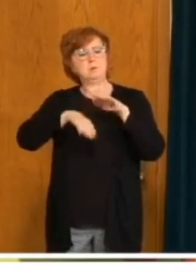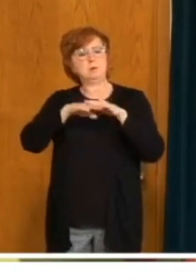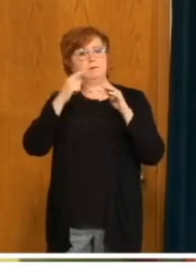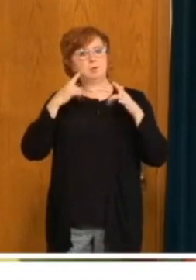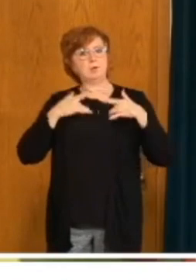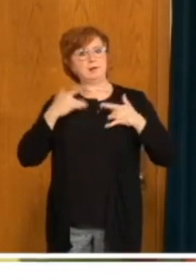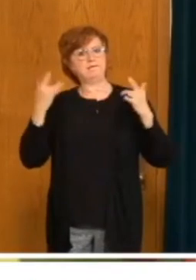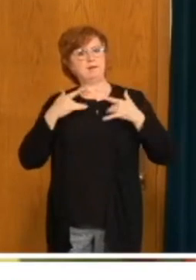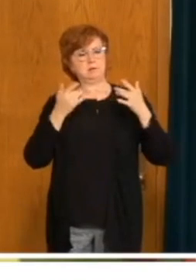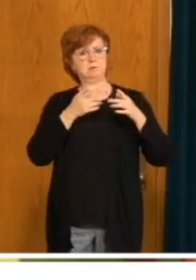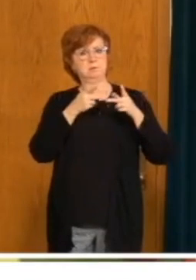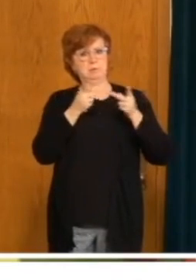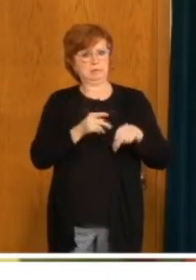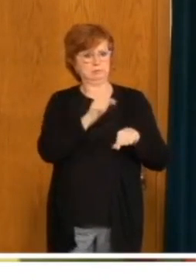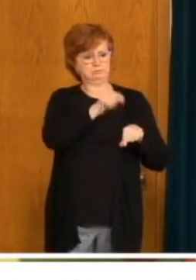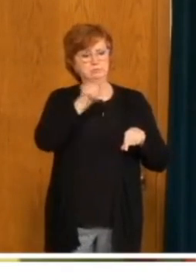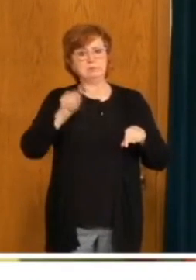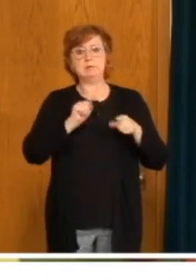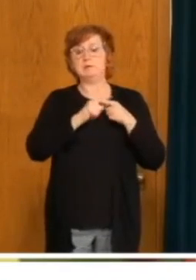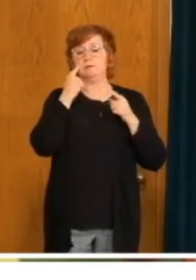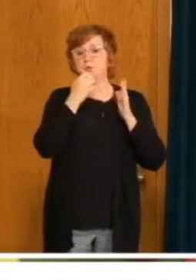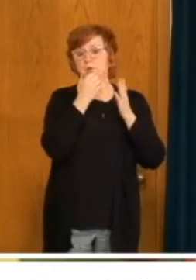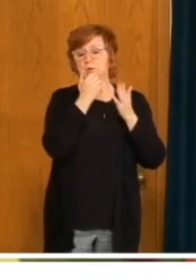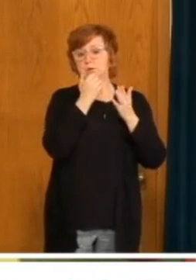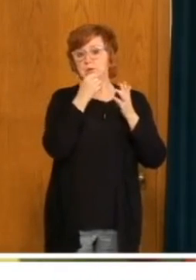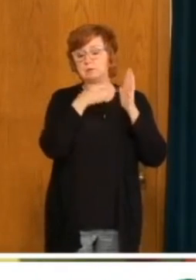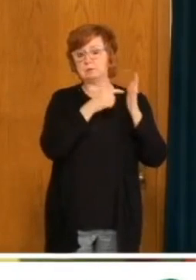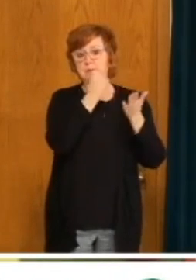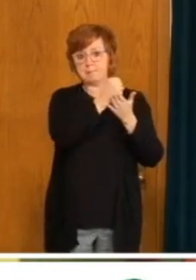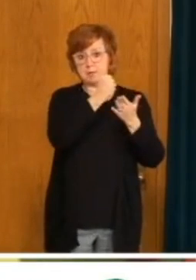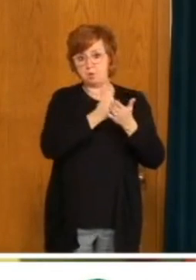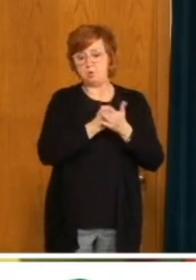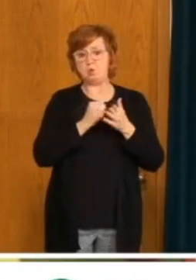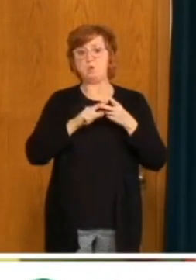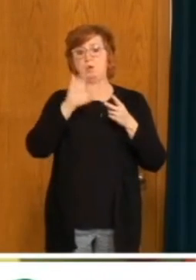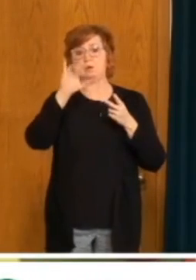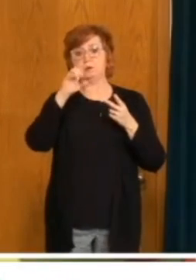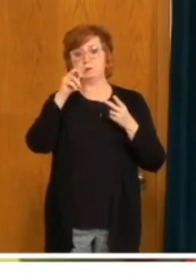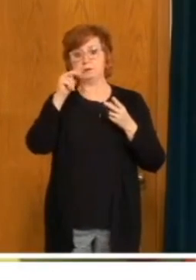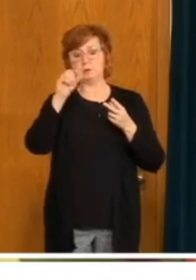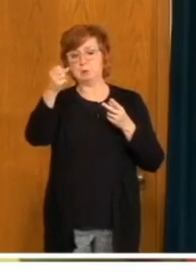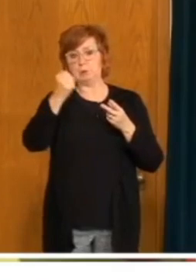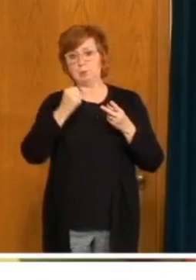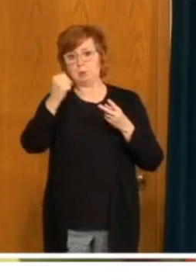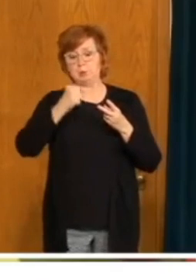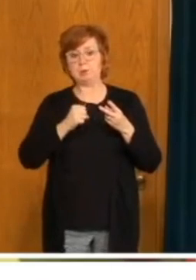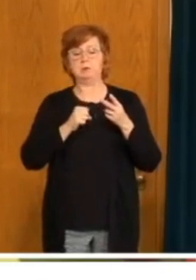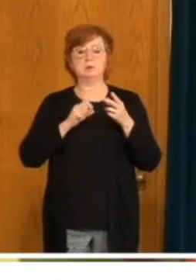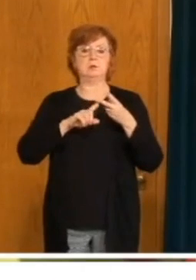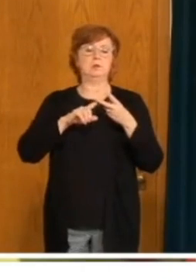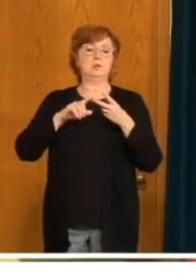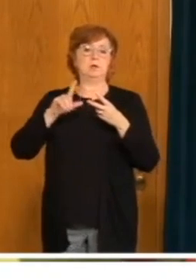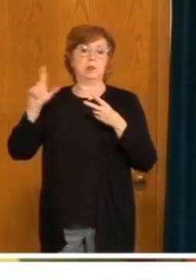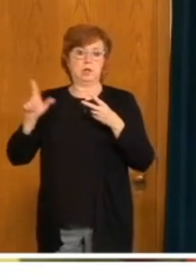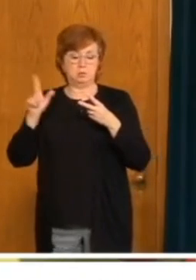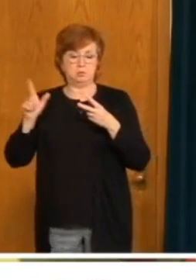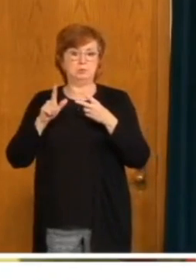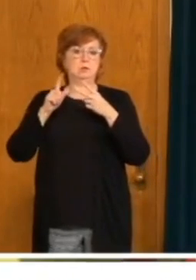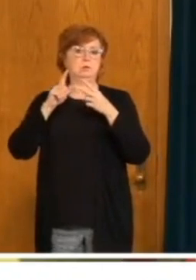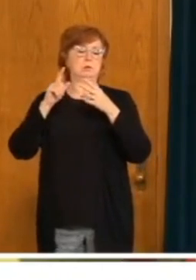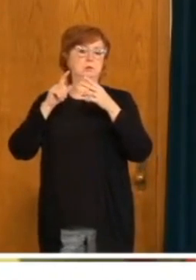event facilities and as well casinos and bingo halls. Theaters, art galleries, libraries, and